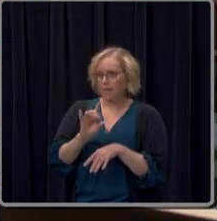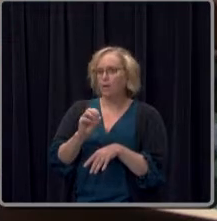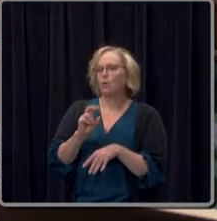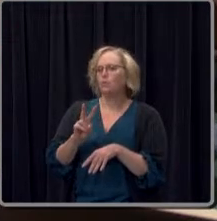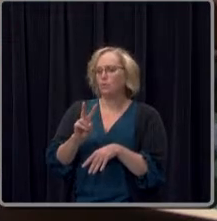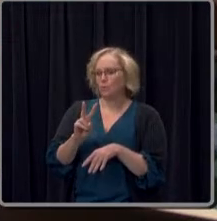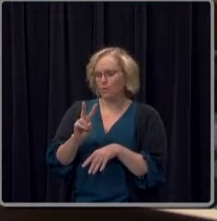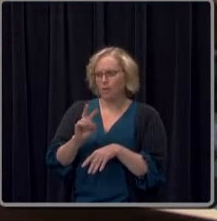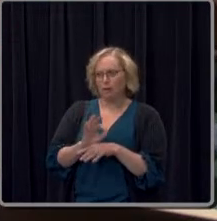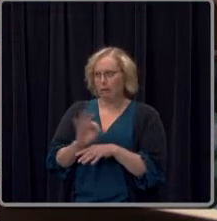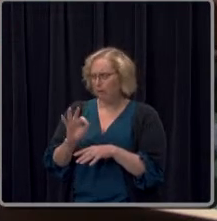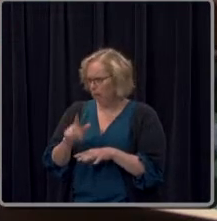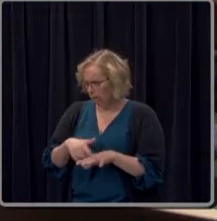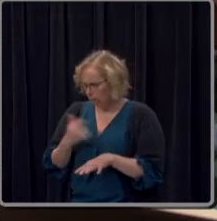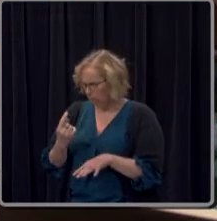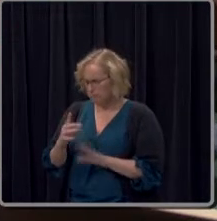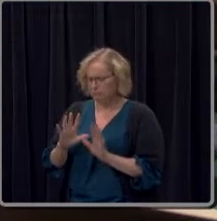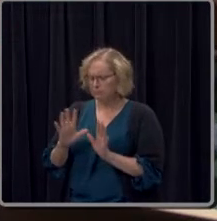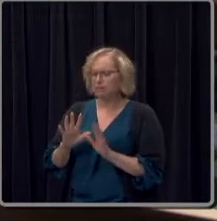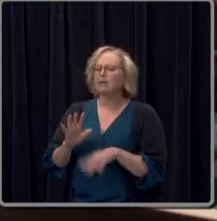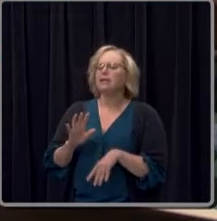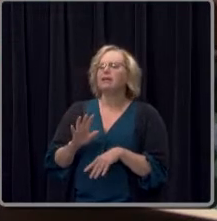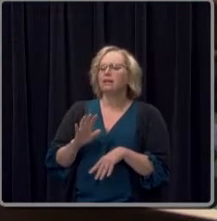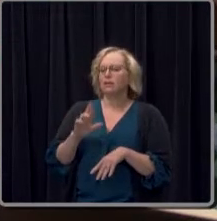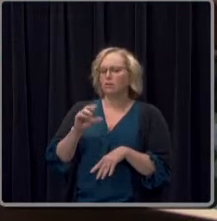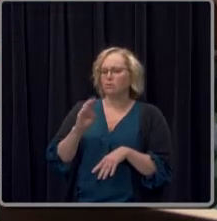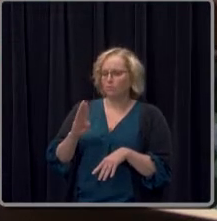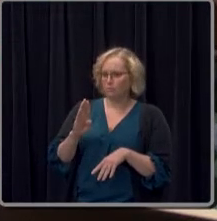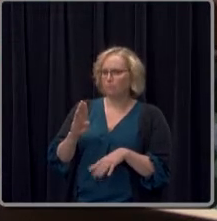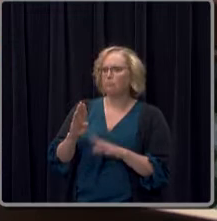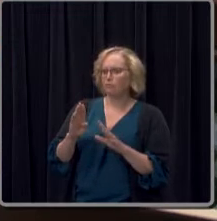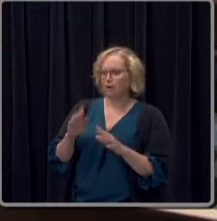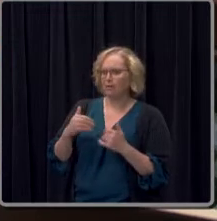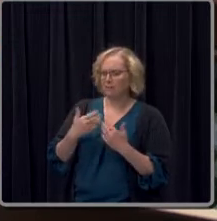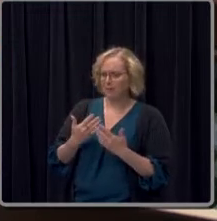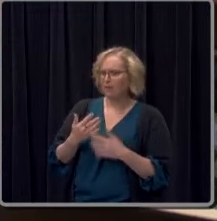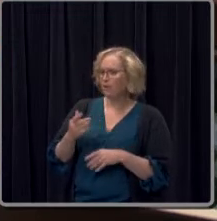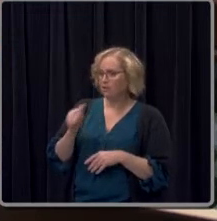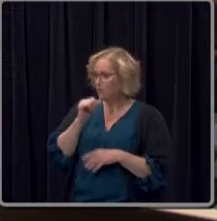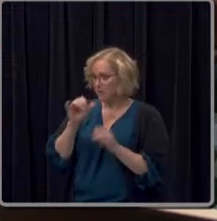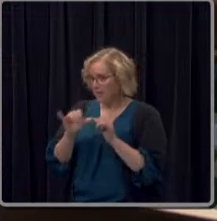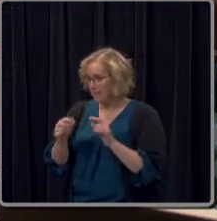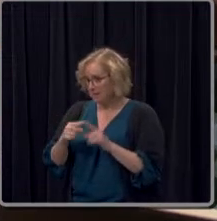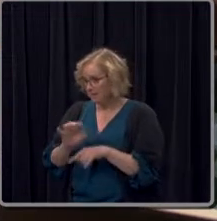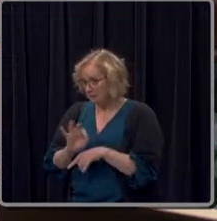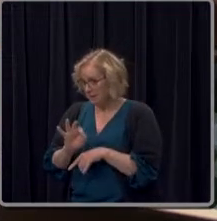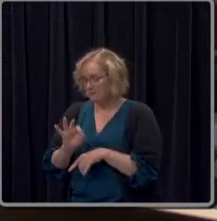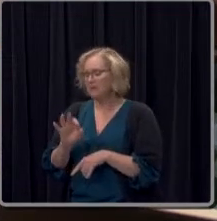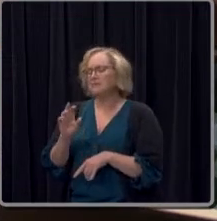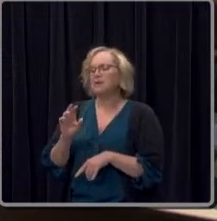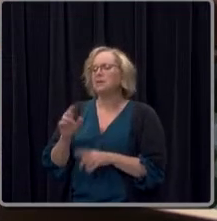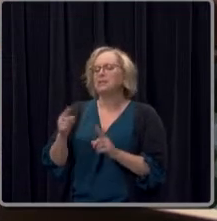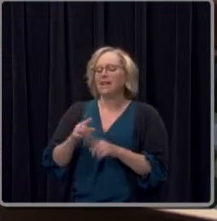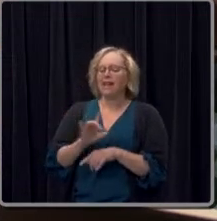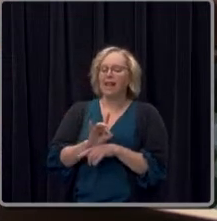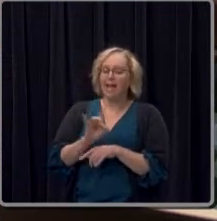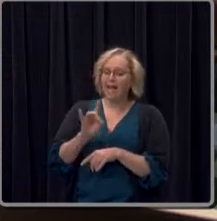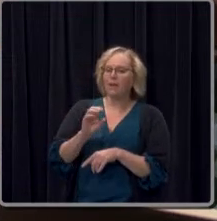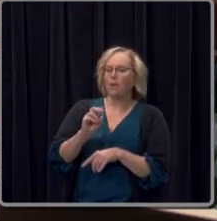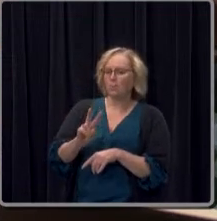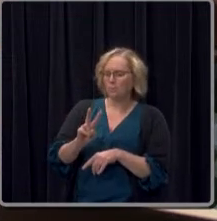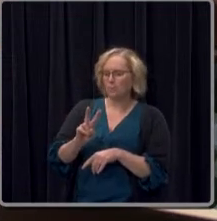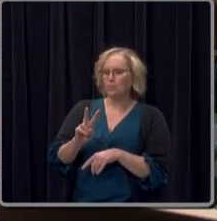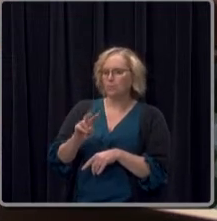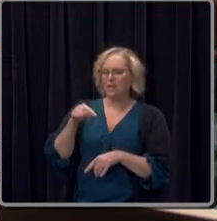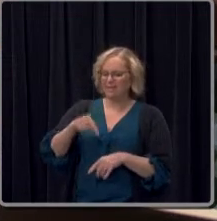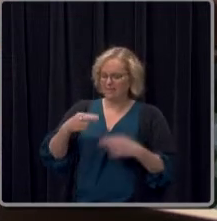8:02. That'd be a long one. Rob had me here. You're not staying till 9? No. Till 8:02 in